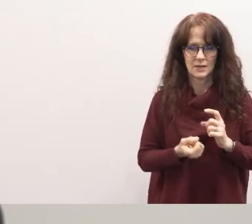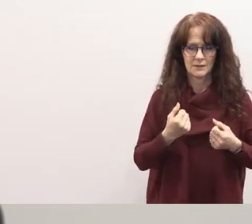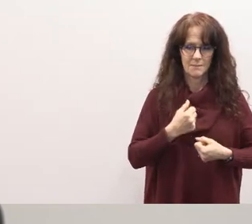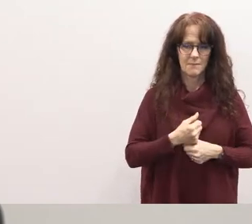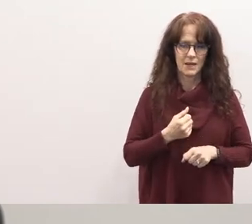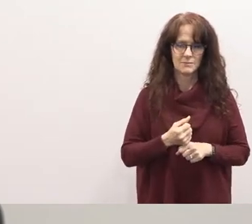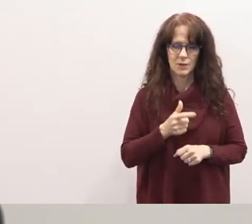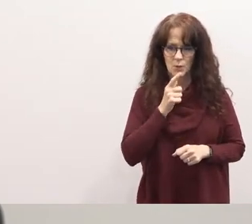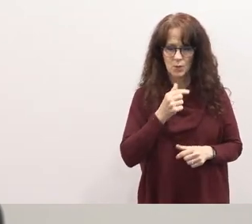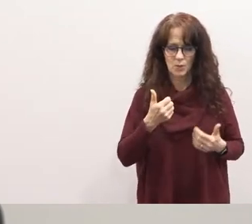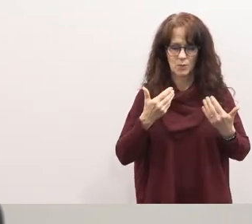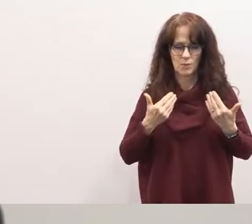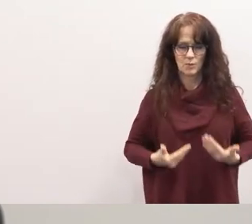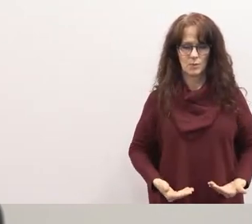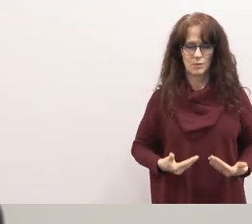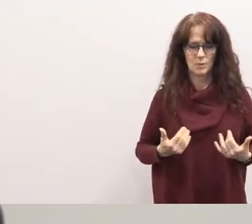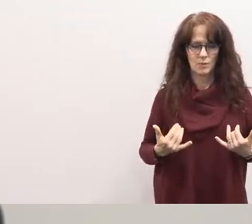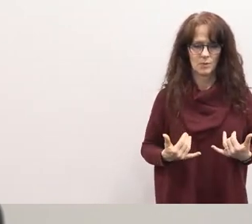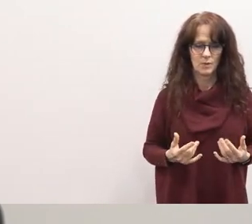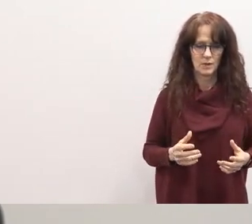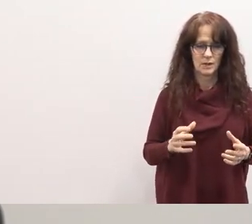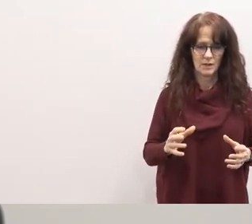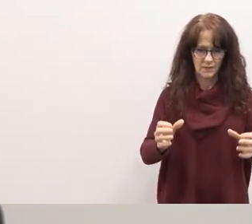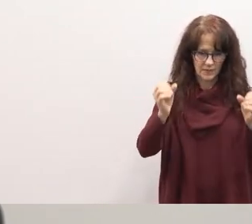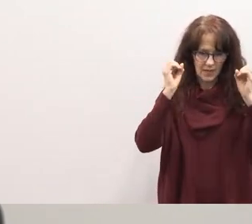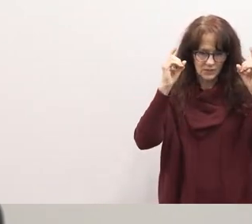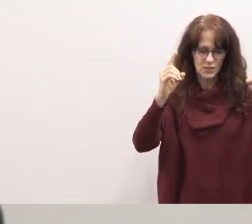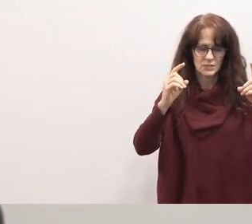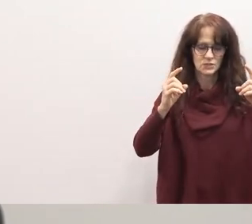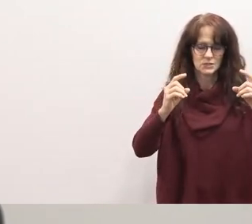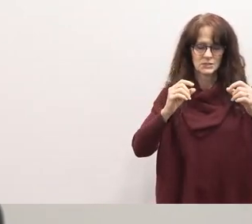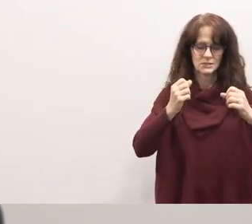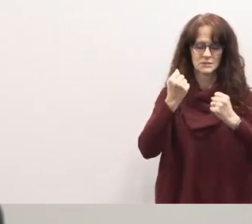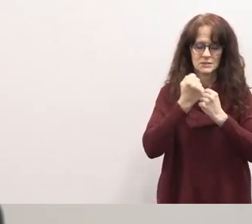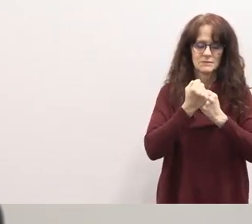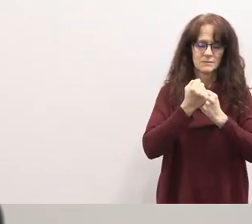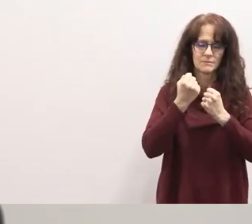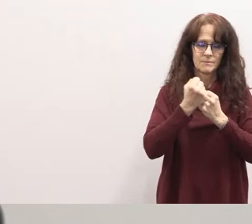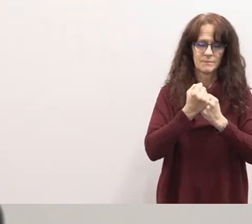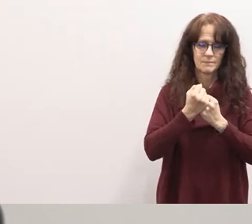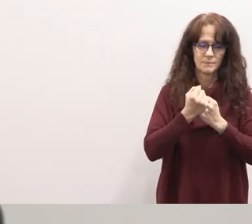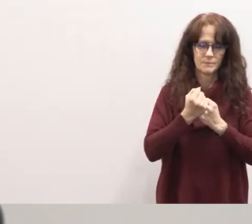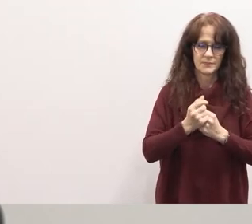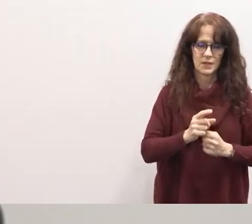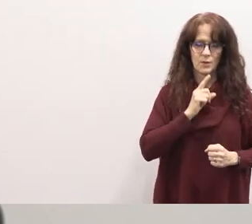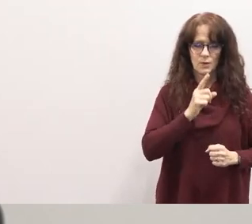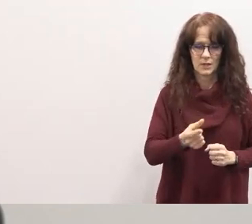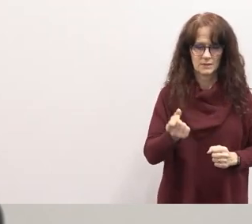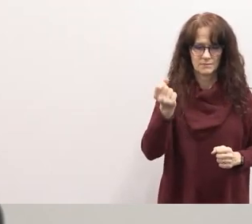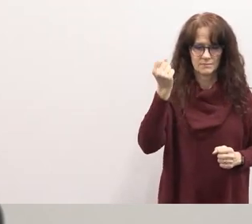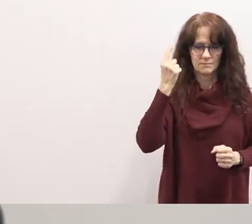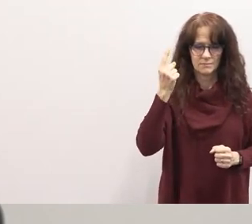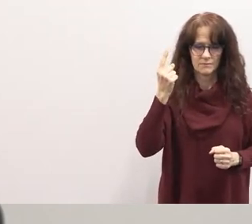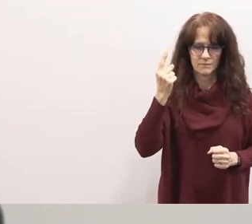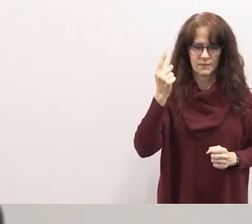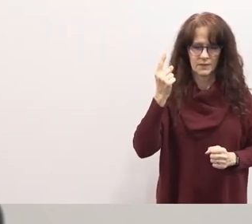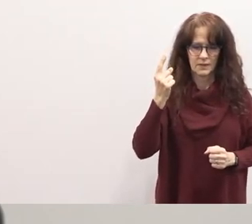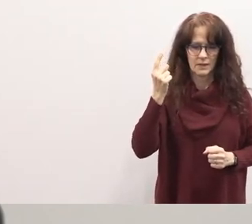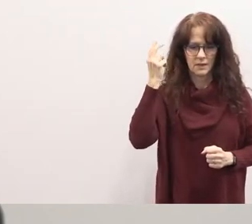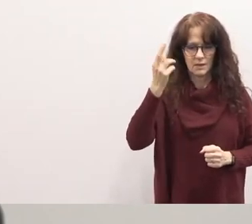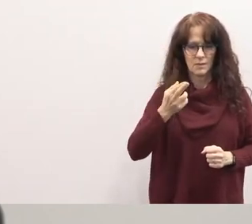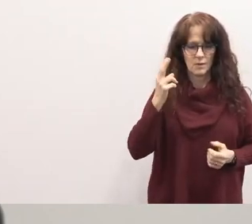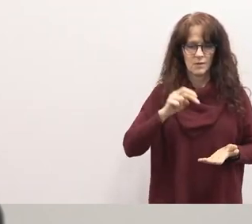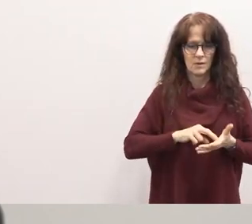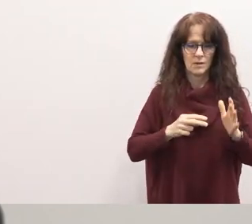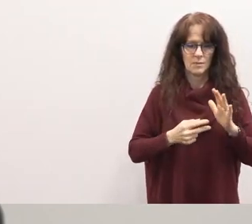I am today, that gave me the educational foundation to really understand the purpose and